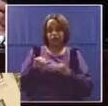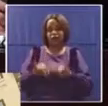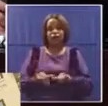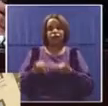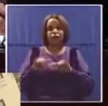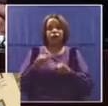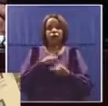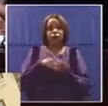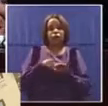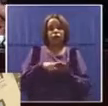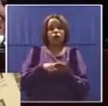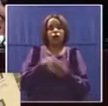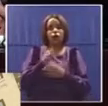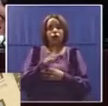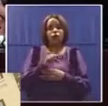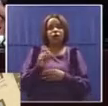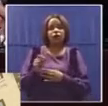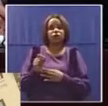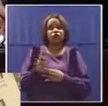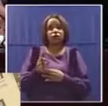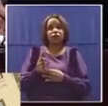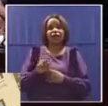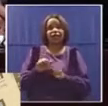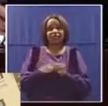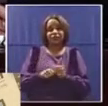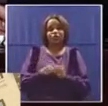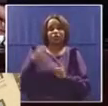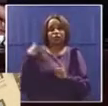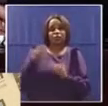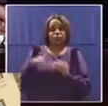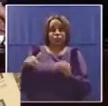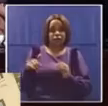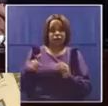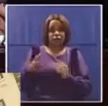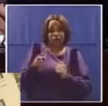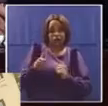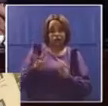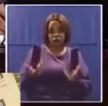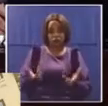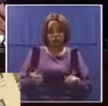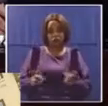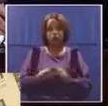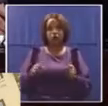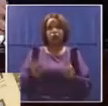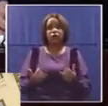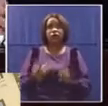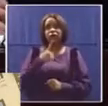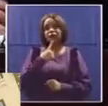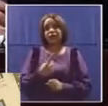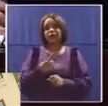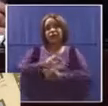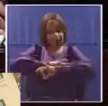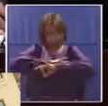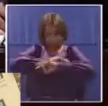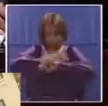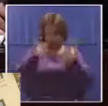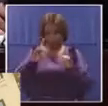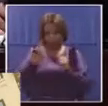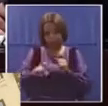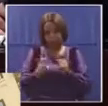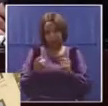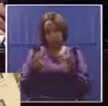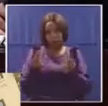100 Rand, Deputy Minister, in bail. We spoke to the judicial officer late and he said that will be reassessed. But clearly, that is costing the